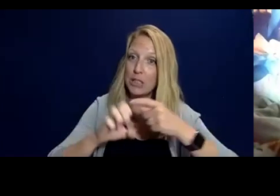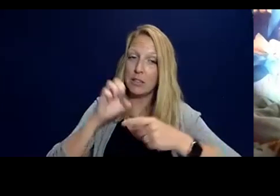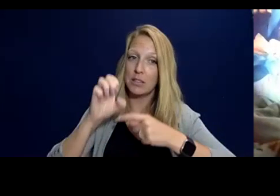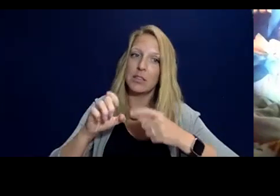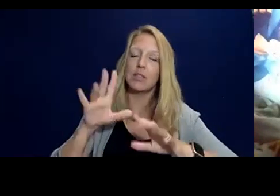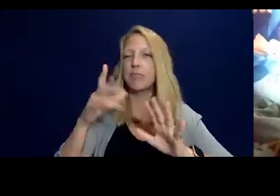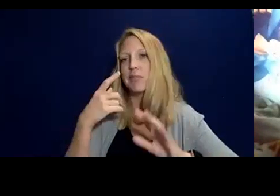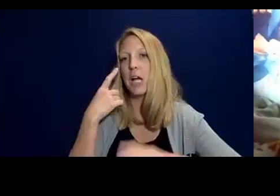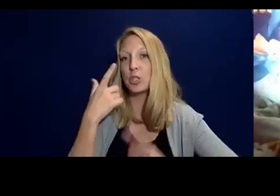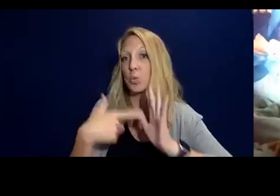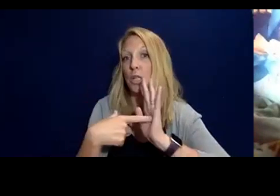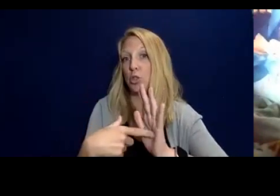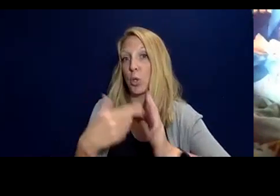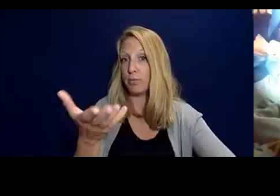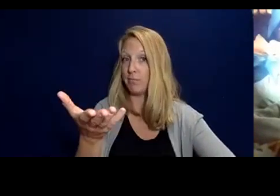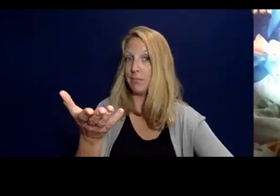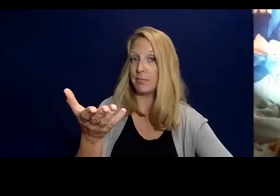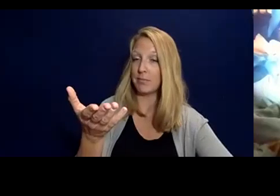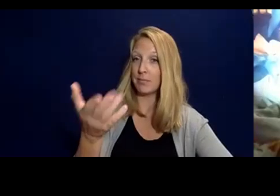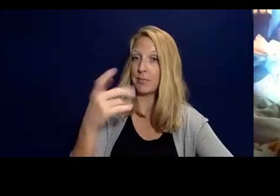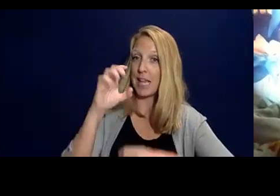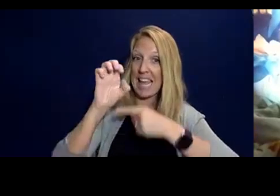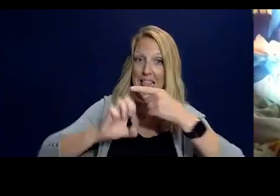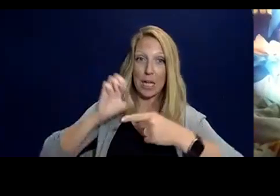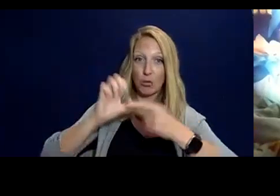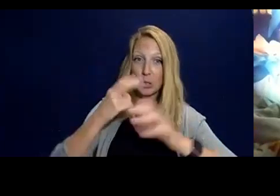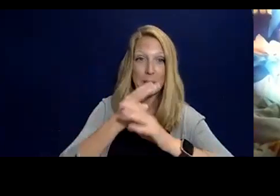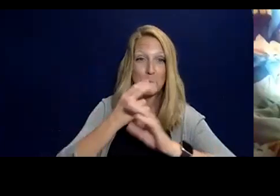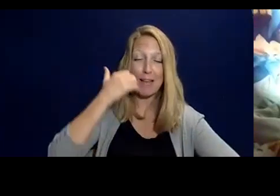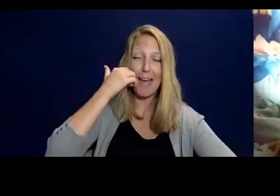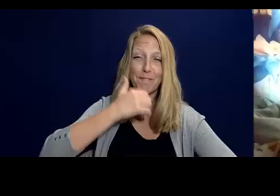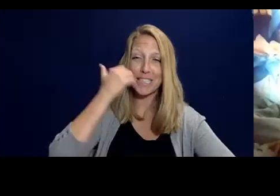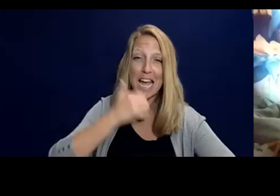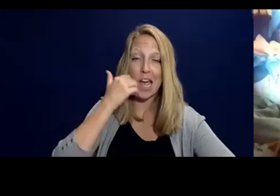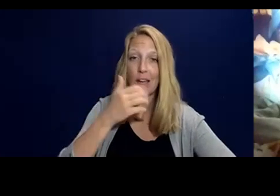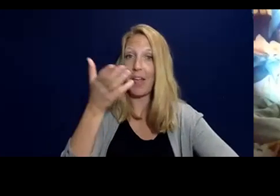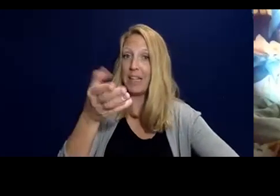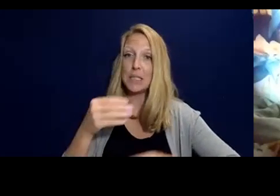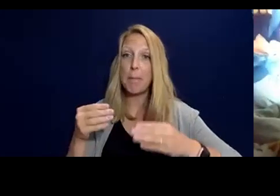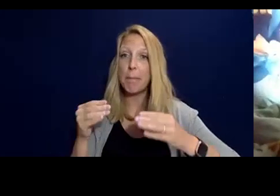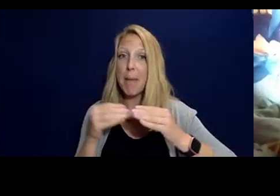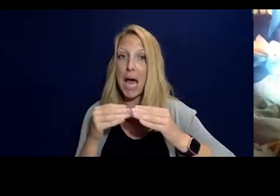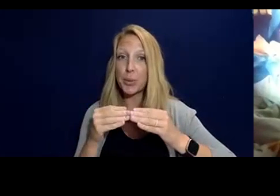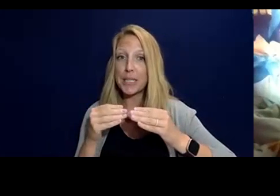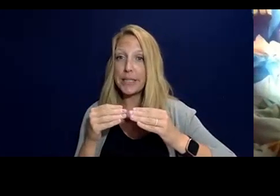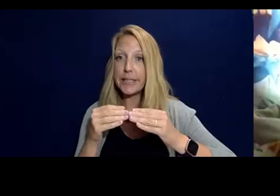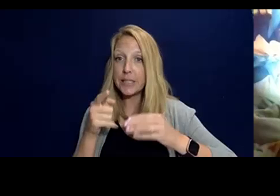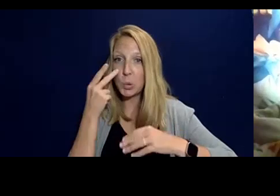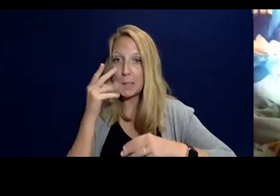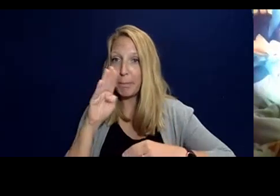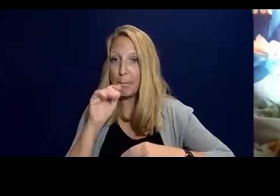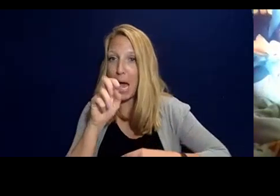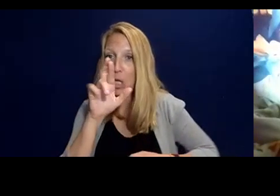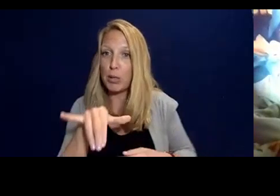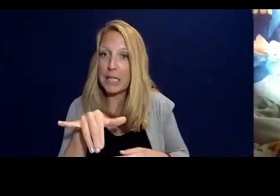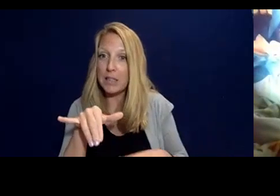just want to show you that electrons are in everyday use. All this is a battery source, as you all see there.